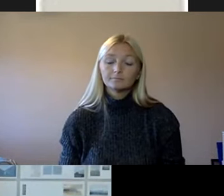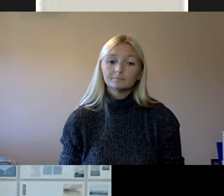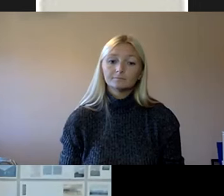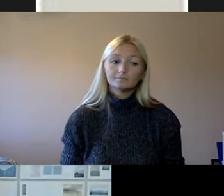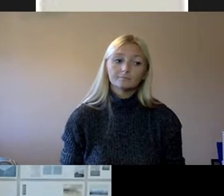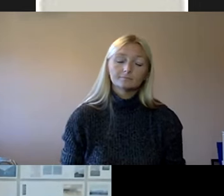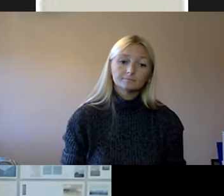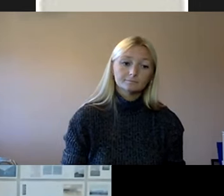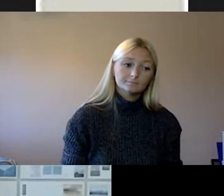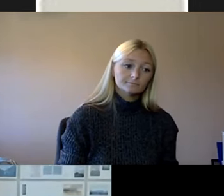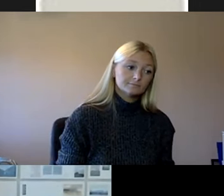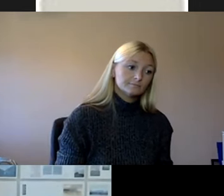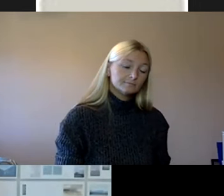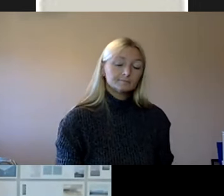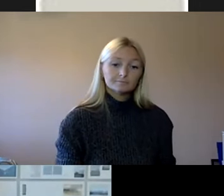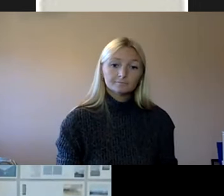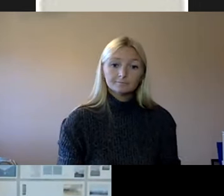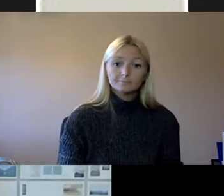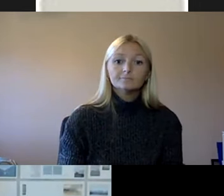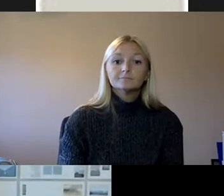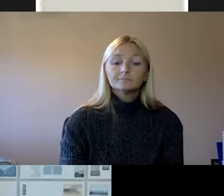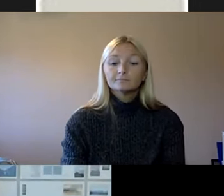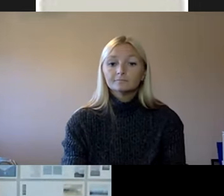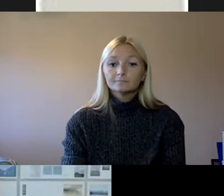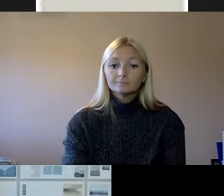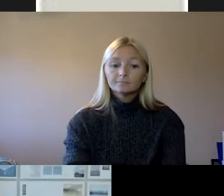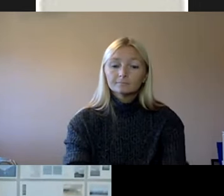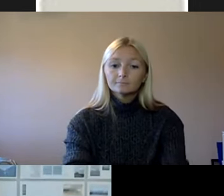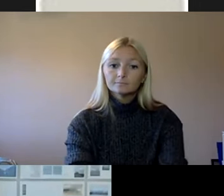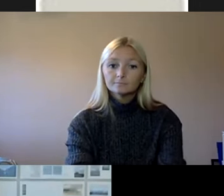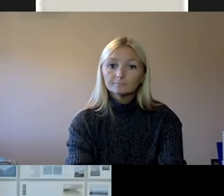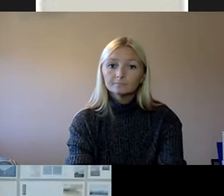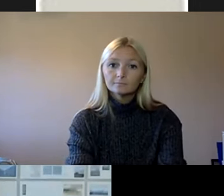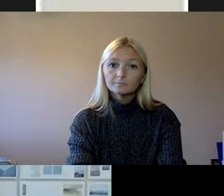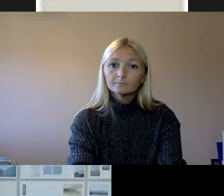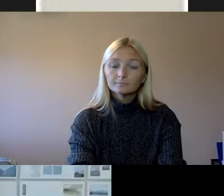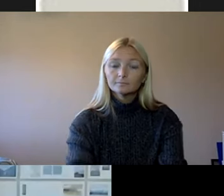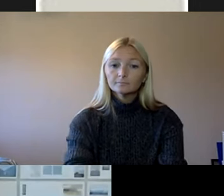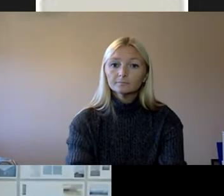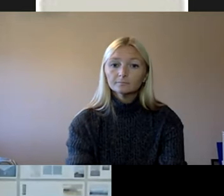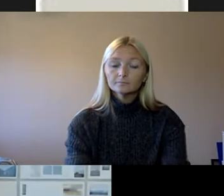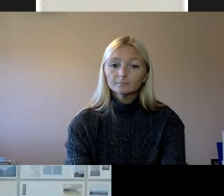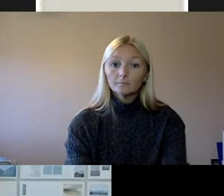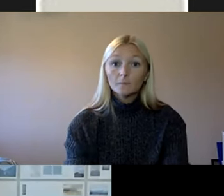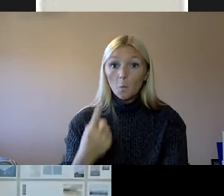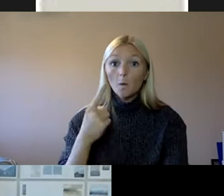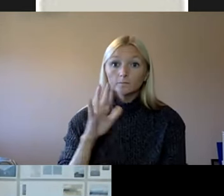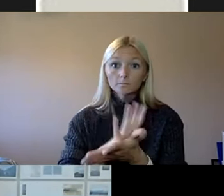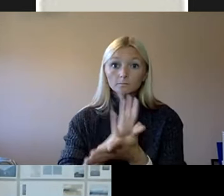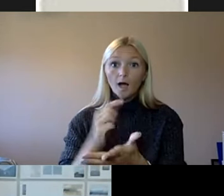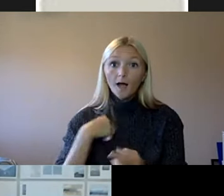applications that are within reach that can be used. In one of the schools that I showed you,